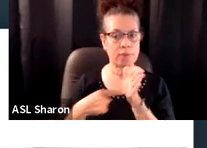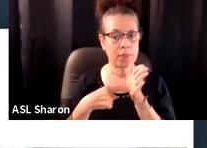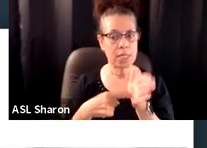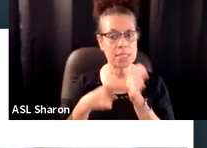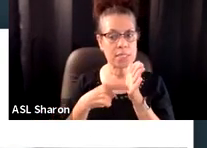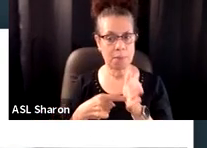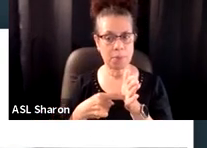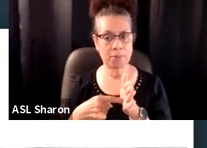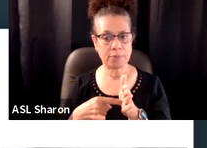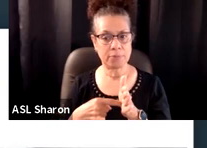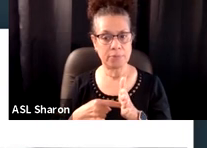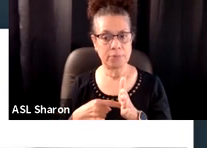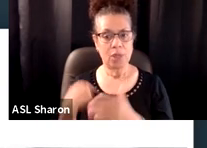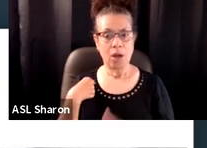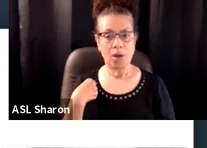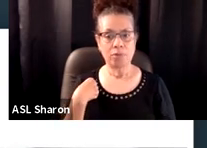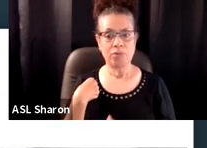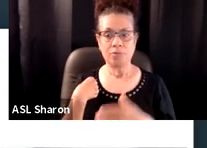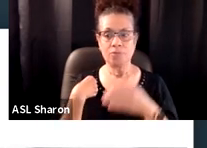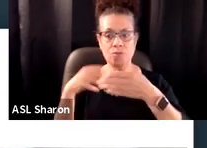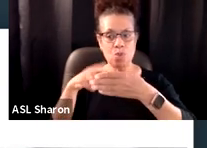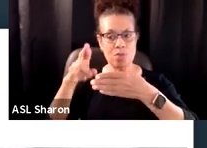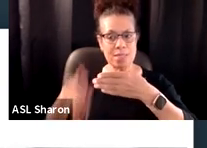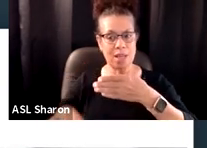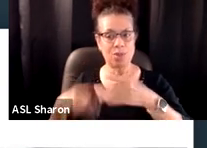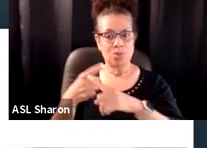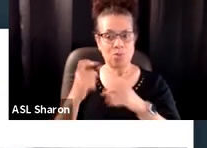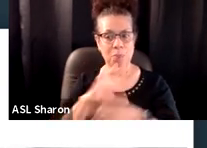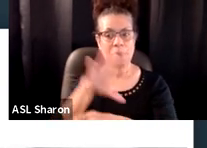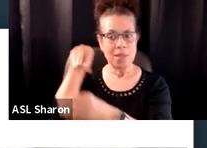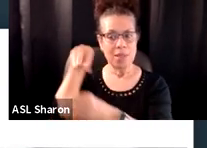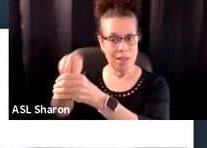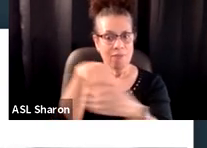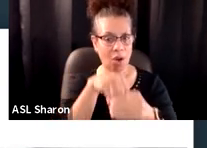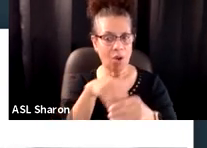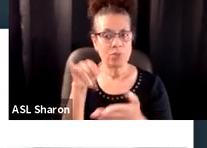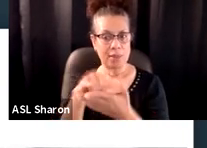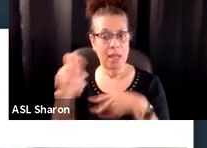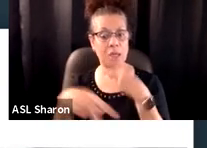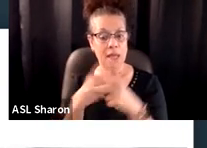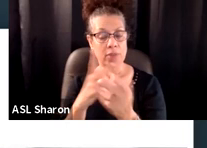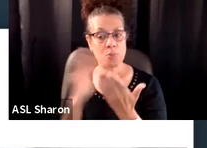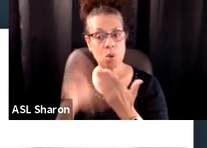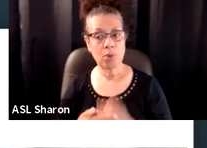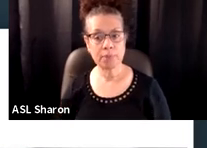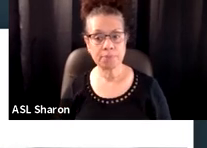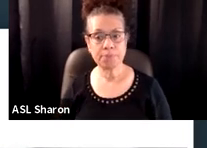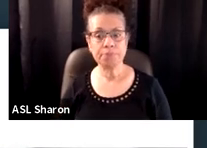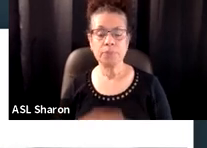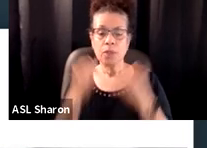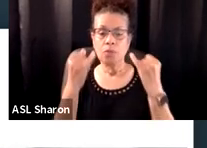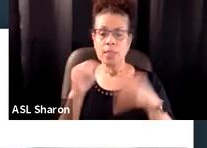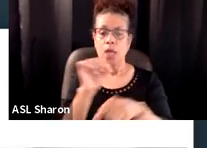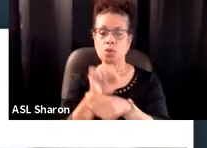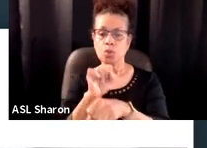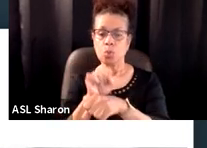of the outcomes that can that can result from participating in such a program she is currently working